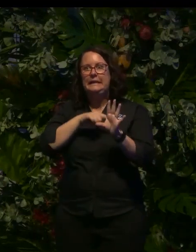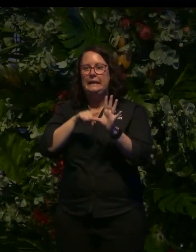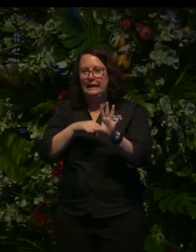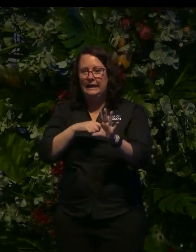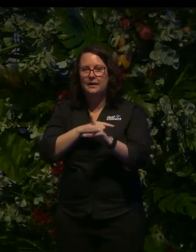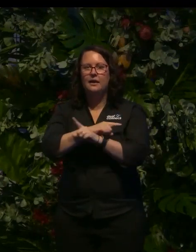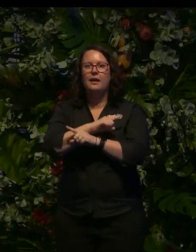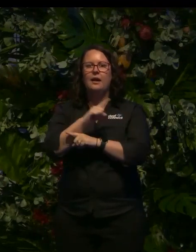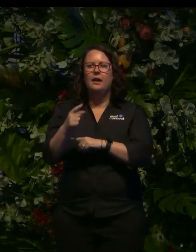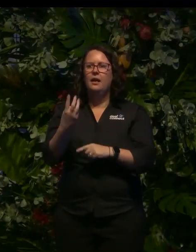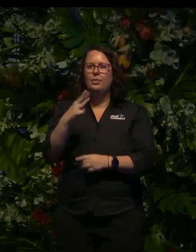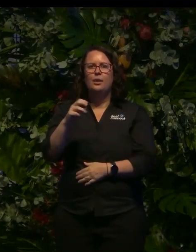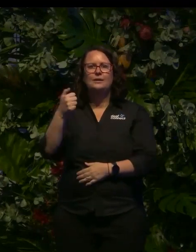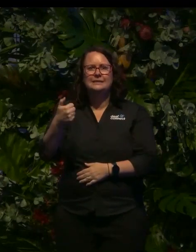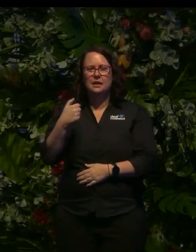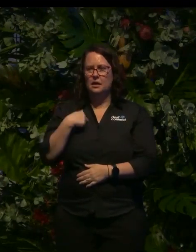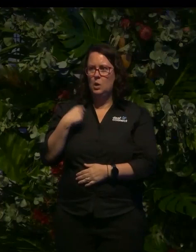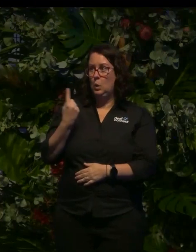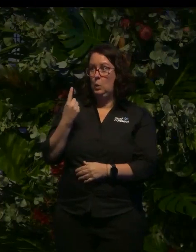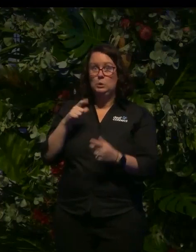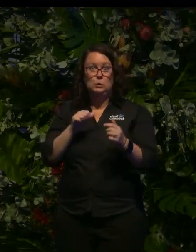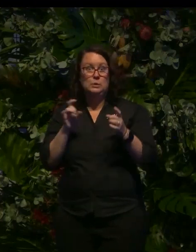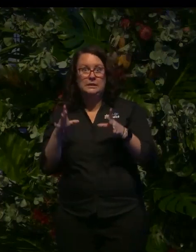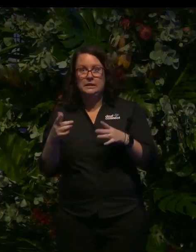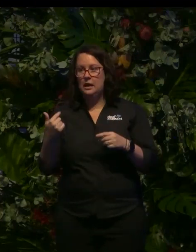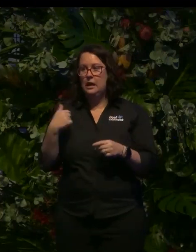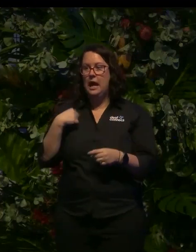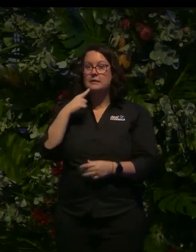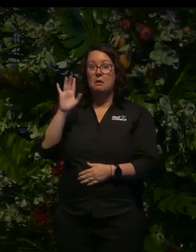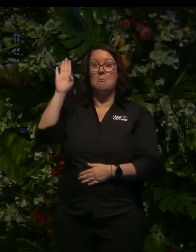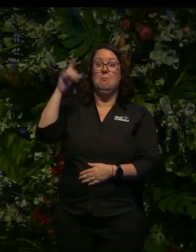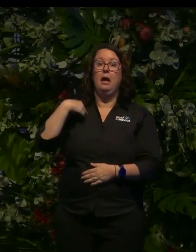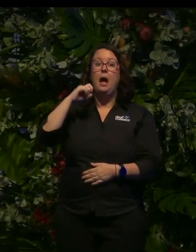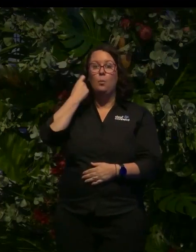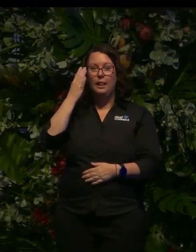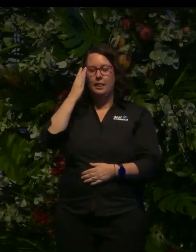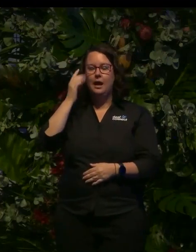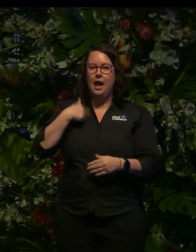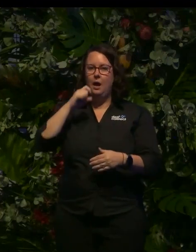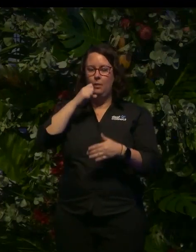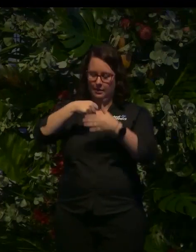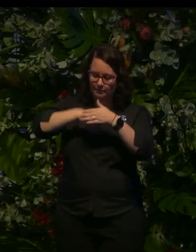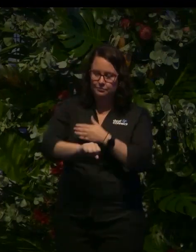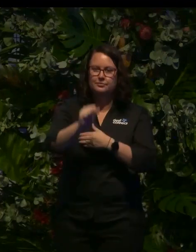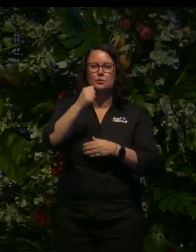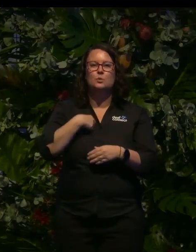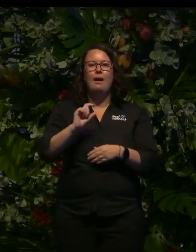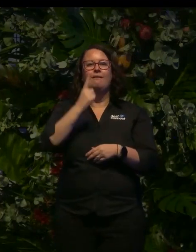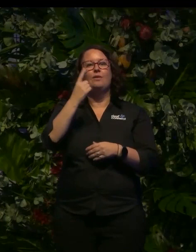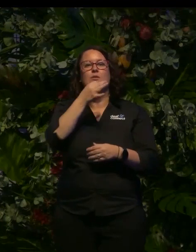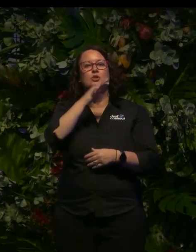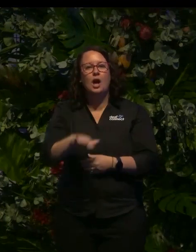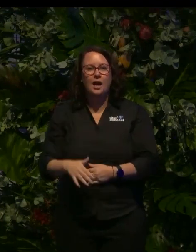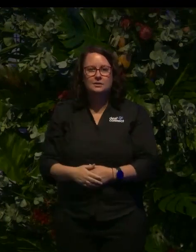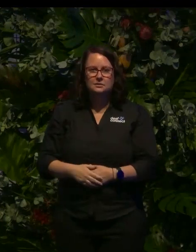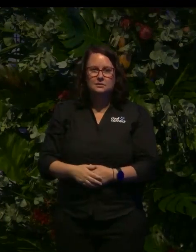afterwards, like being 36, who should start? And I said, okay, I will give birth to the first child. And to be